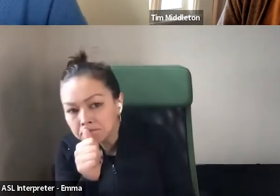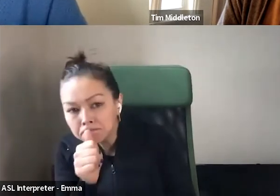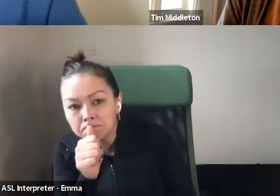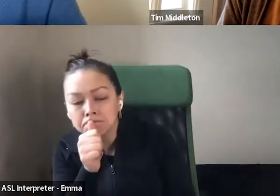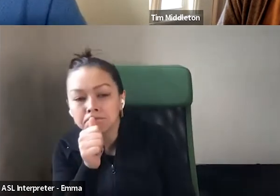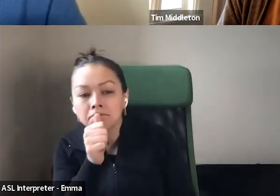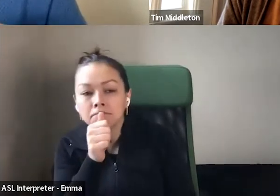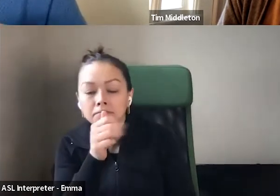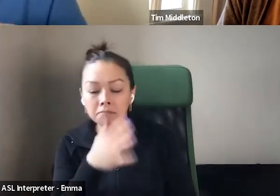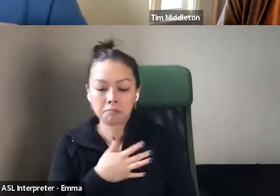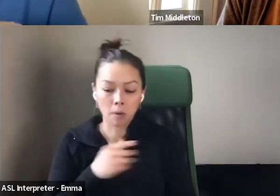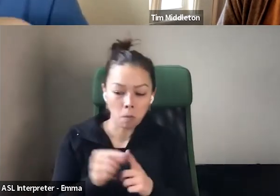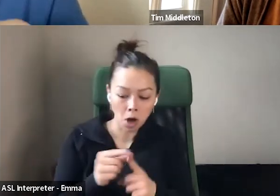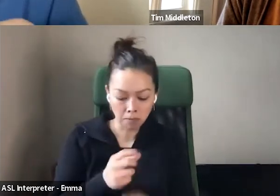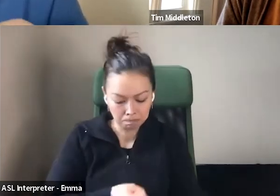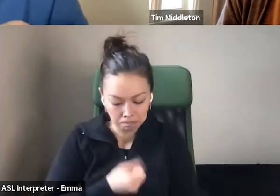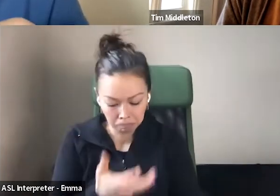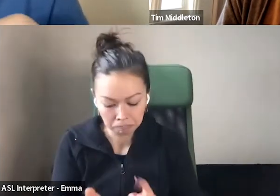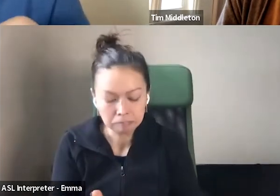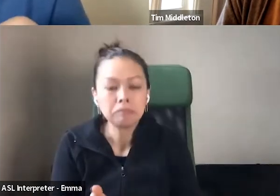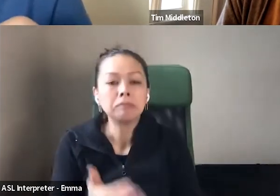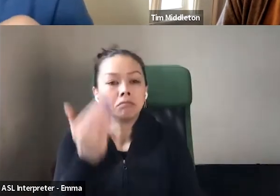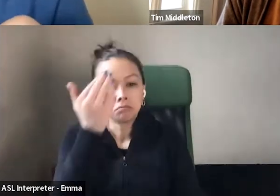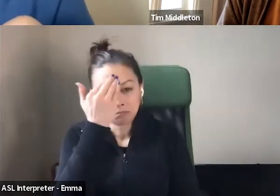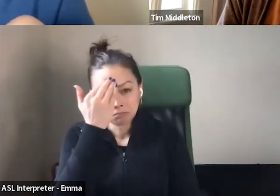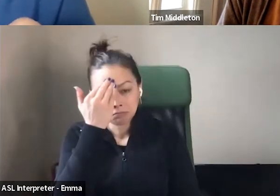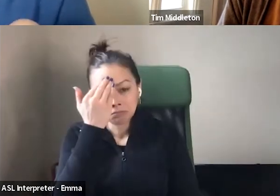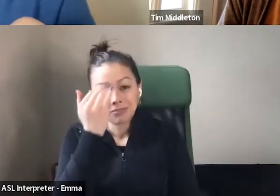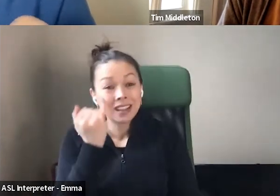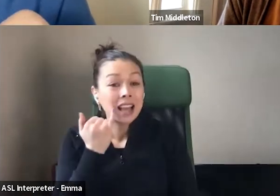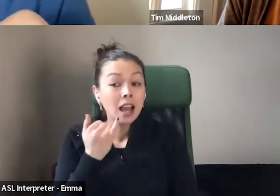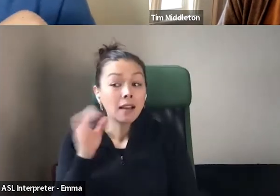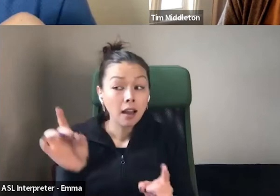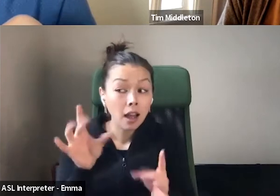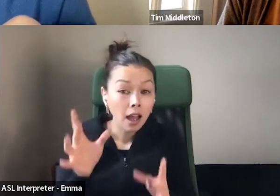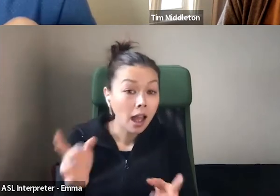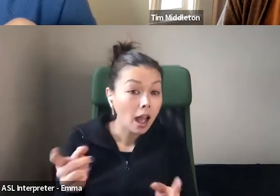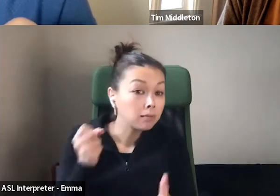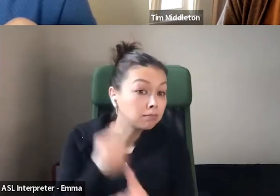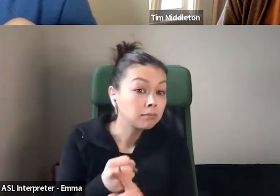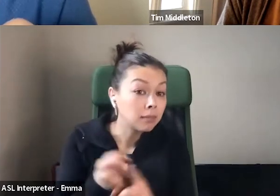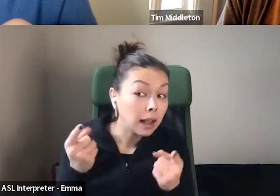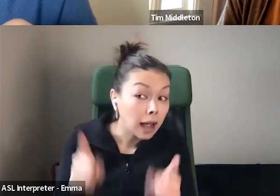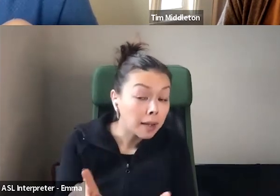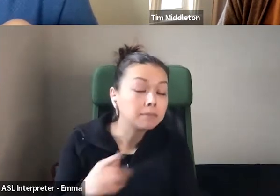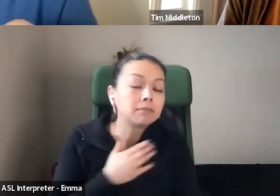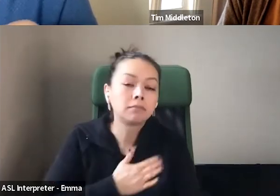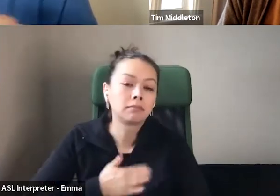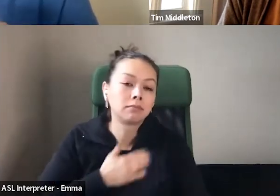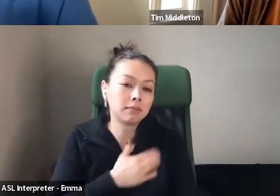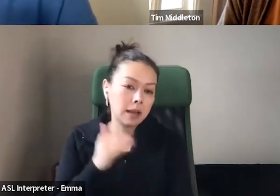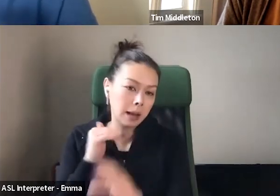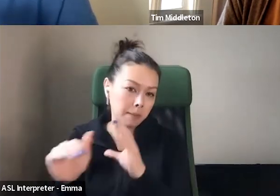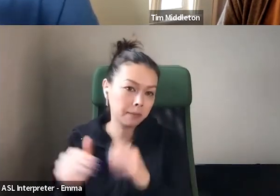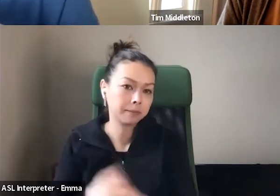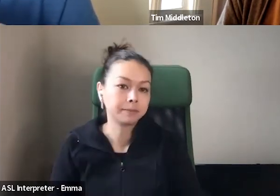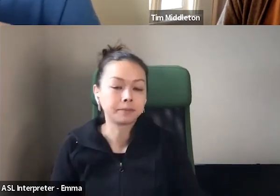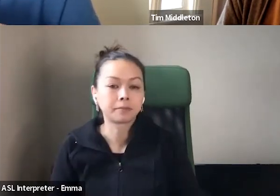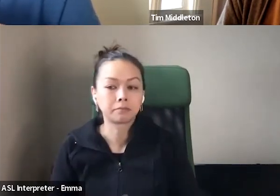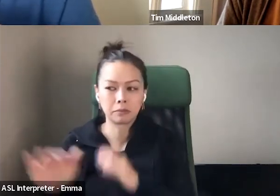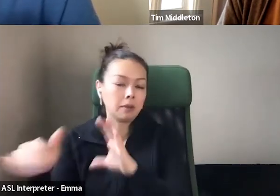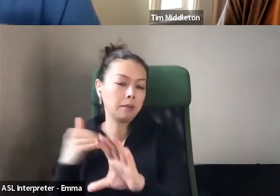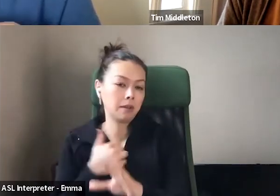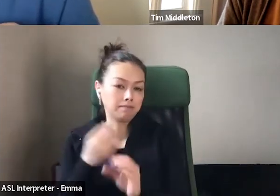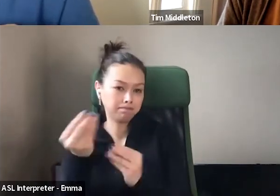of your words and actions, and please report any violations to techforum at booknetcanada.ca. Please do not harass speakers, hosts, or